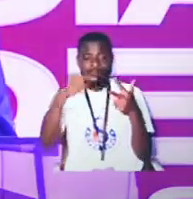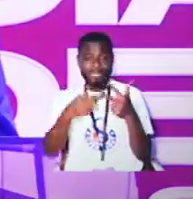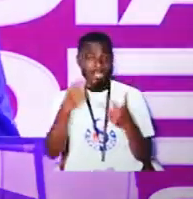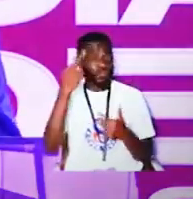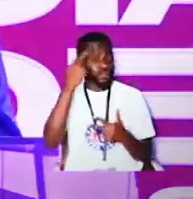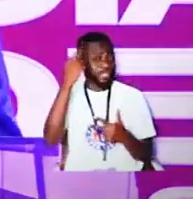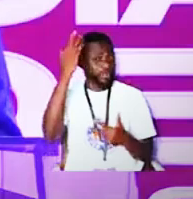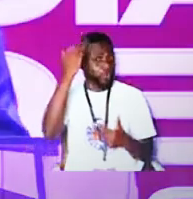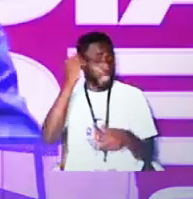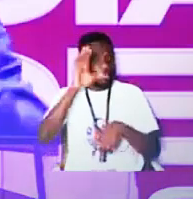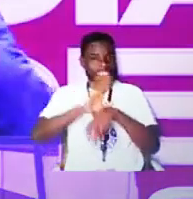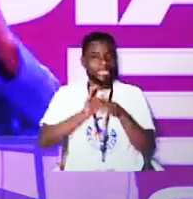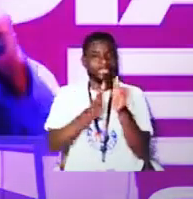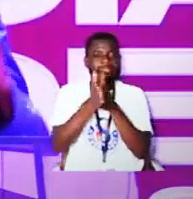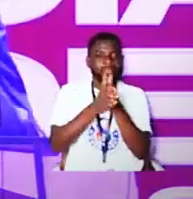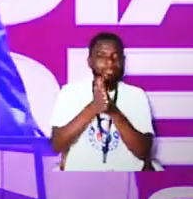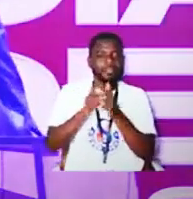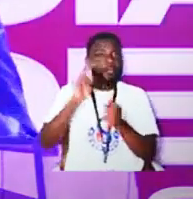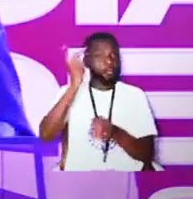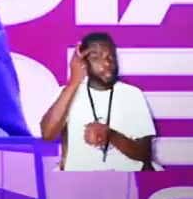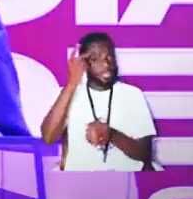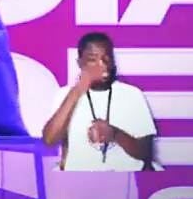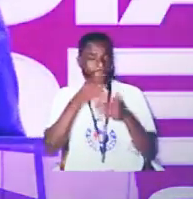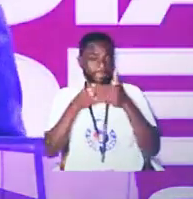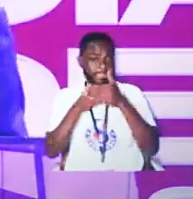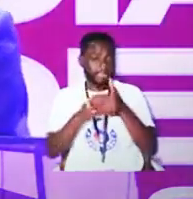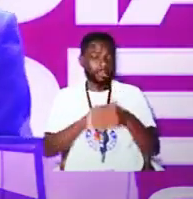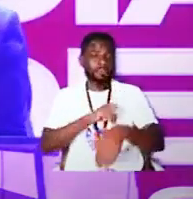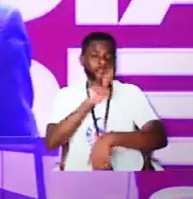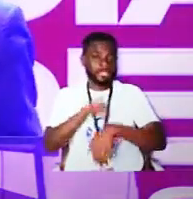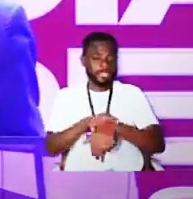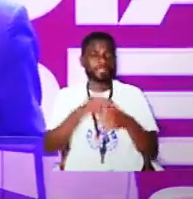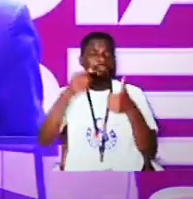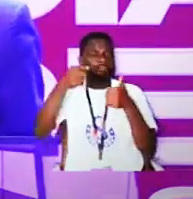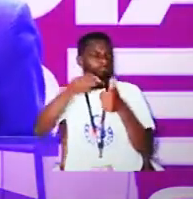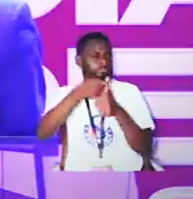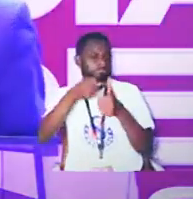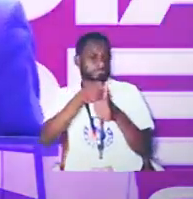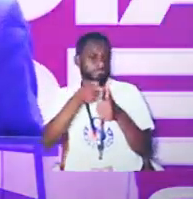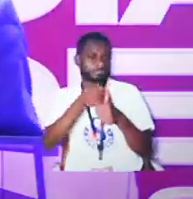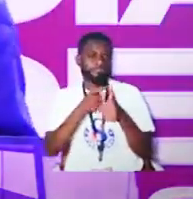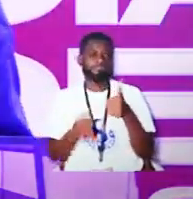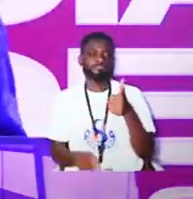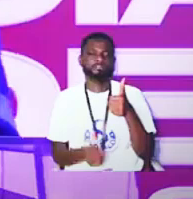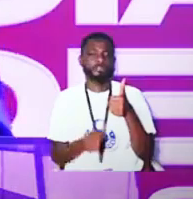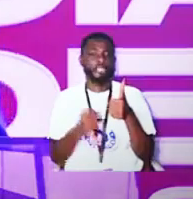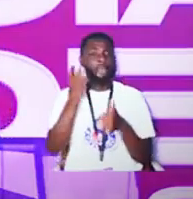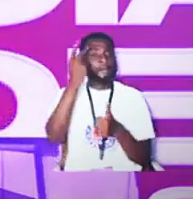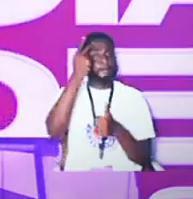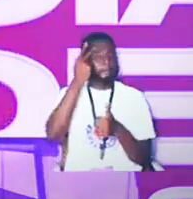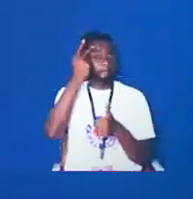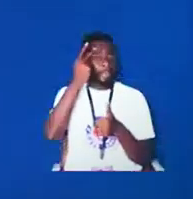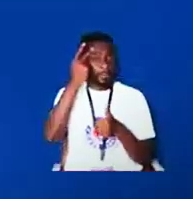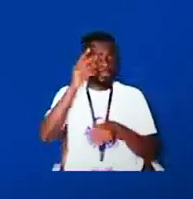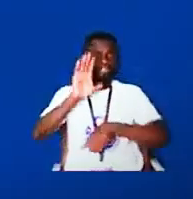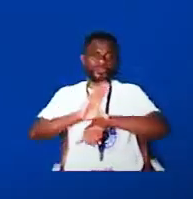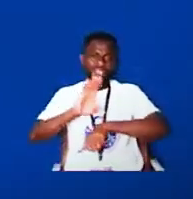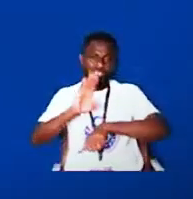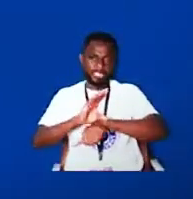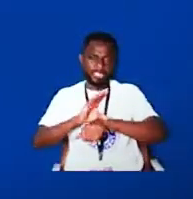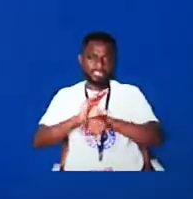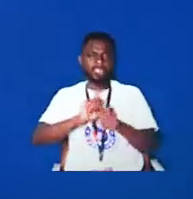in politics and leadership of this nation. Number one, the purpose of the church is